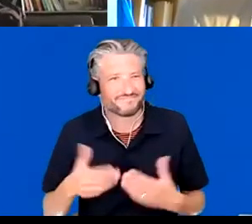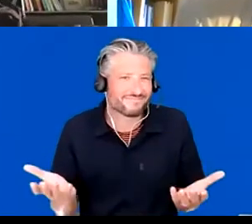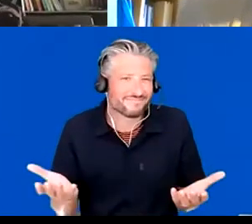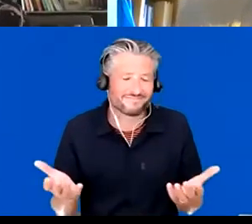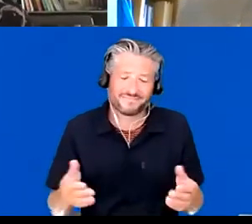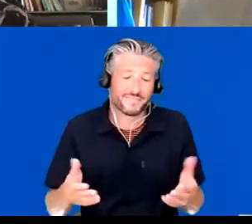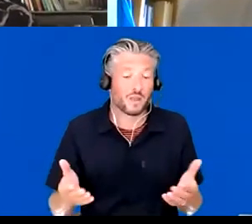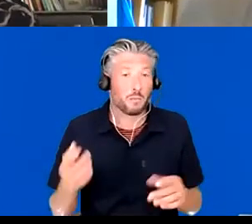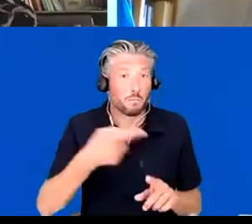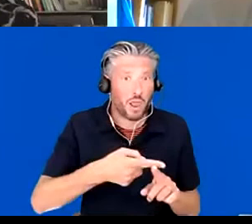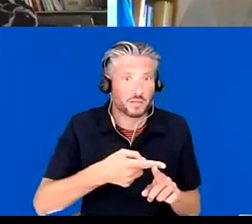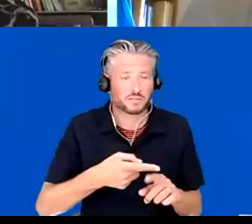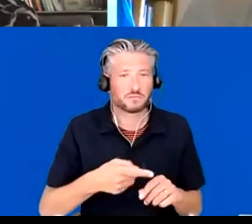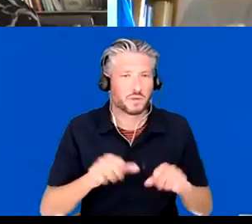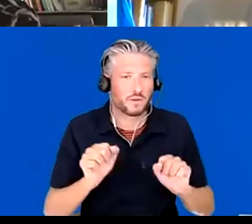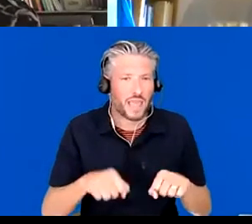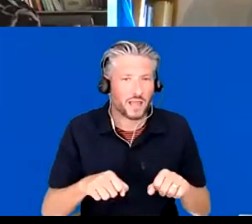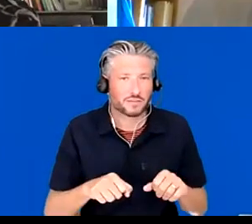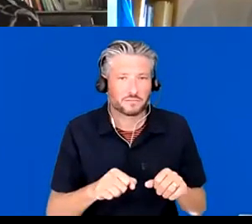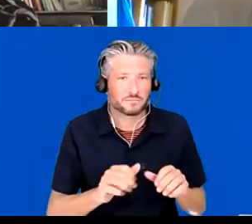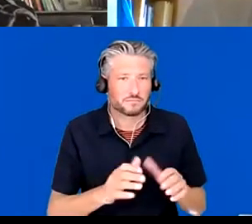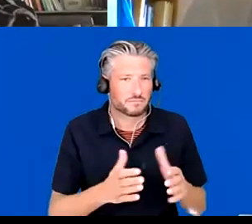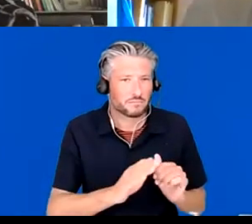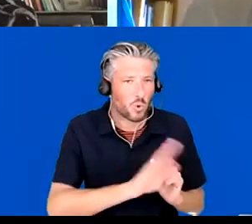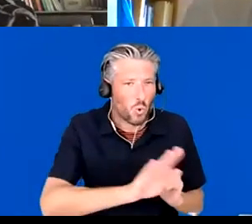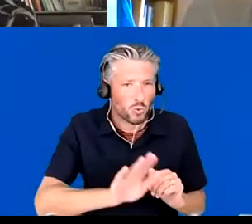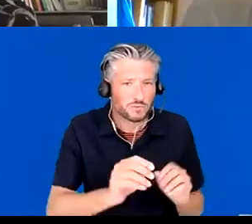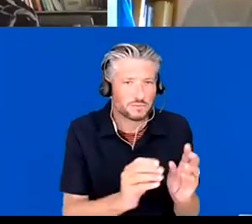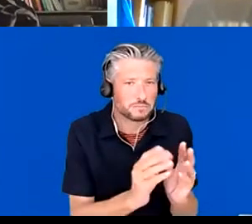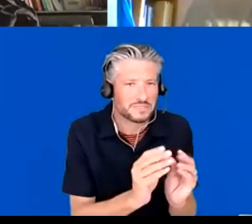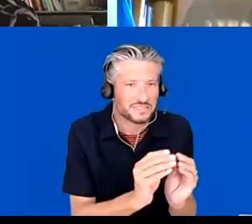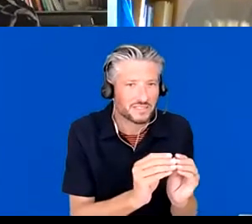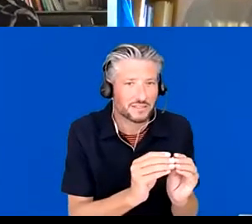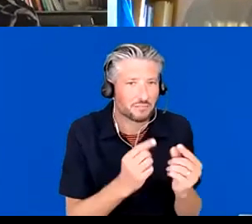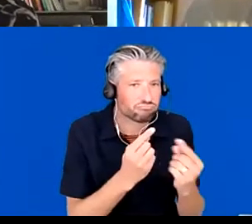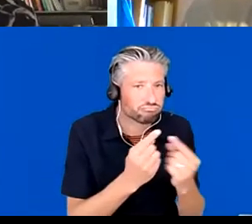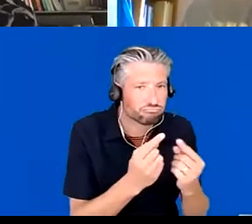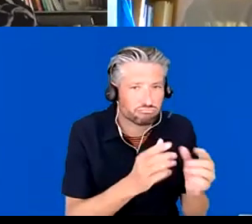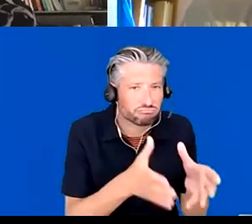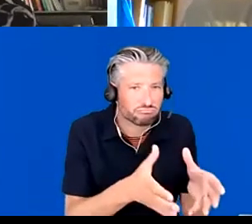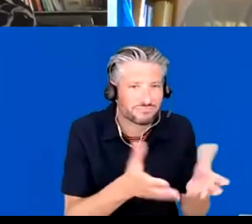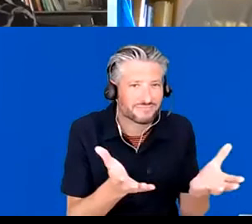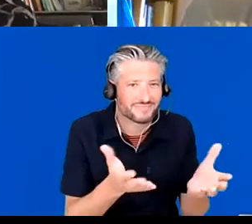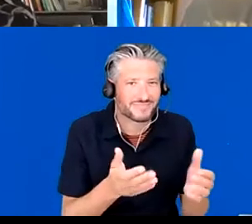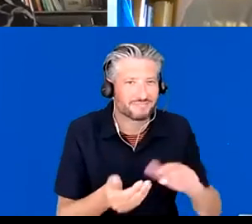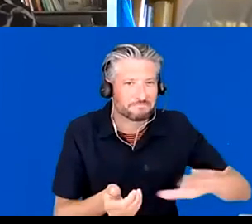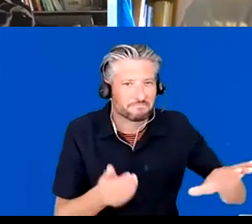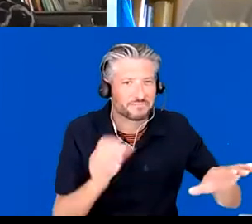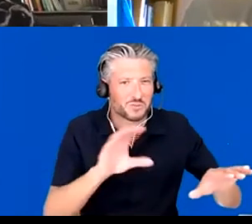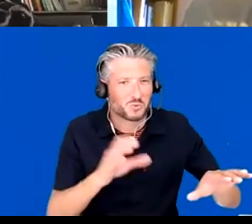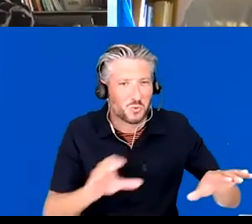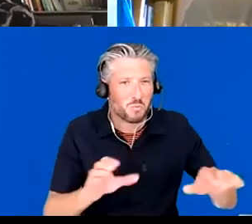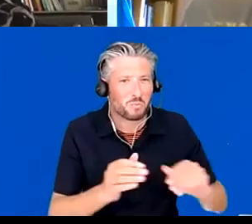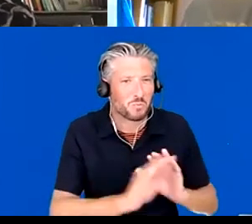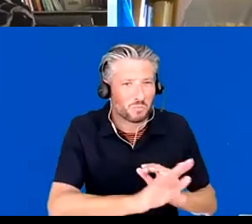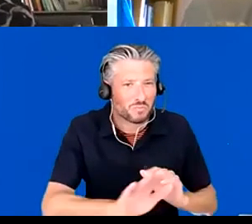as well. So by just leaving Zoom. We also had a quiz, and with that quiz before we had recorded a